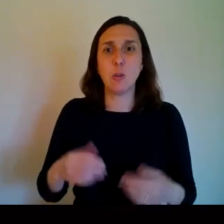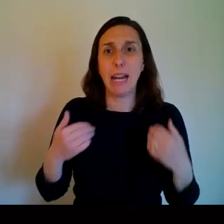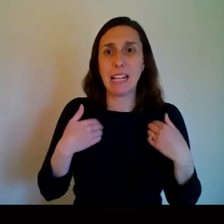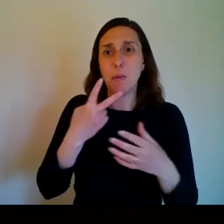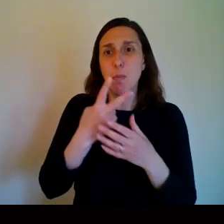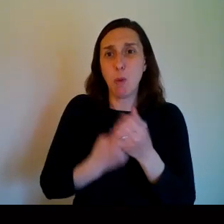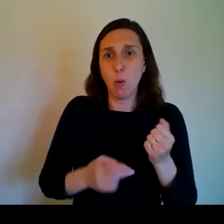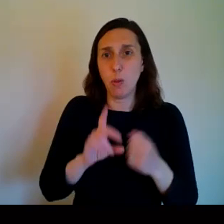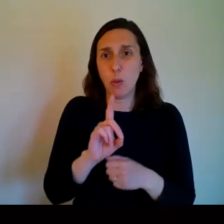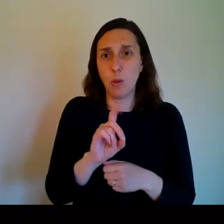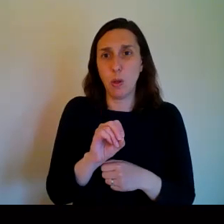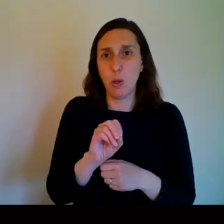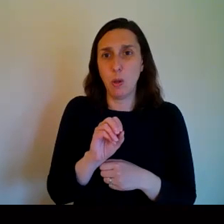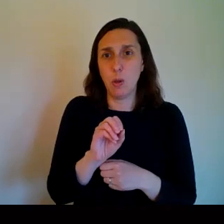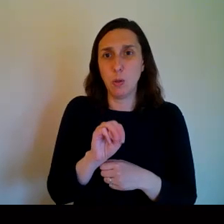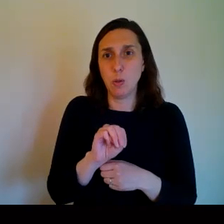restrictions.